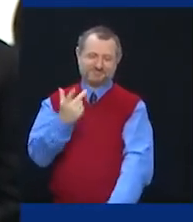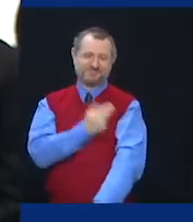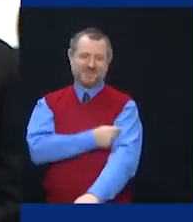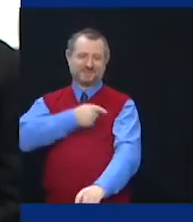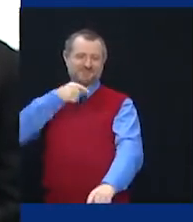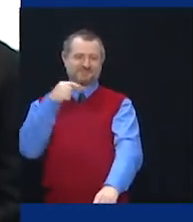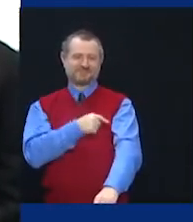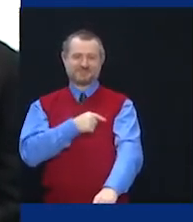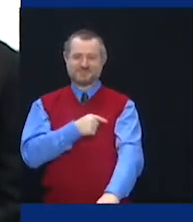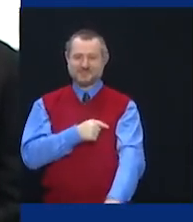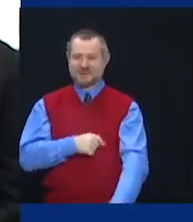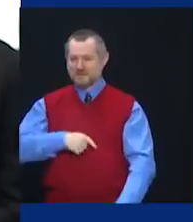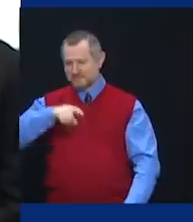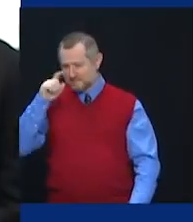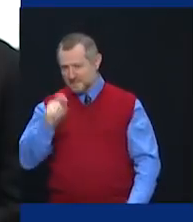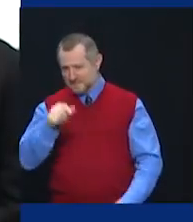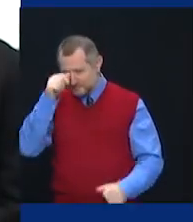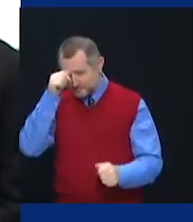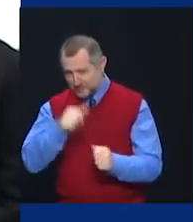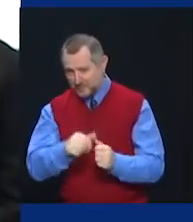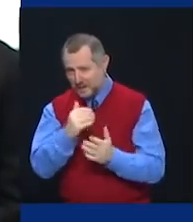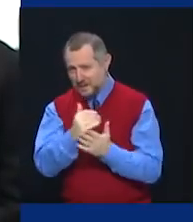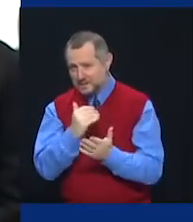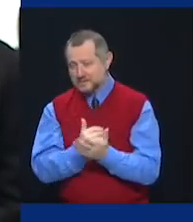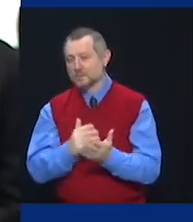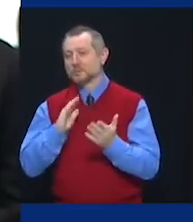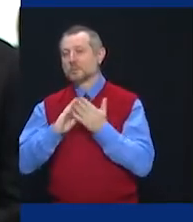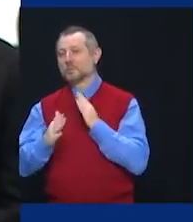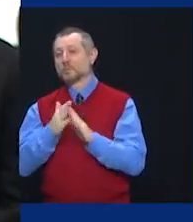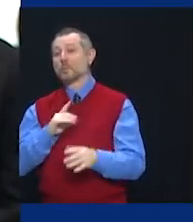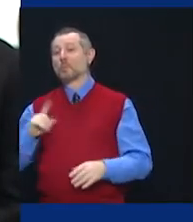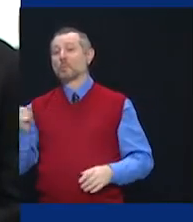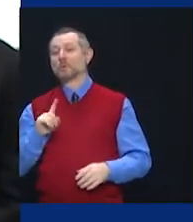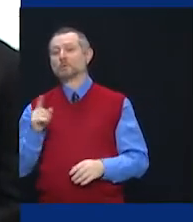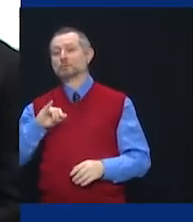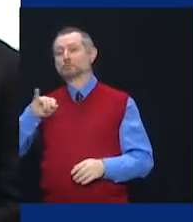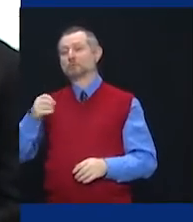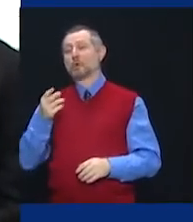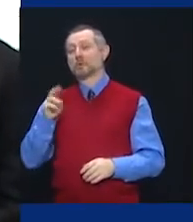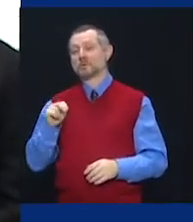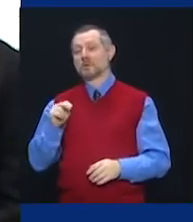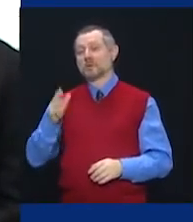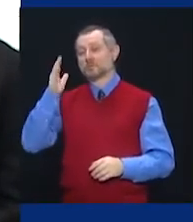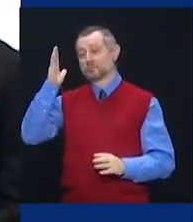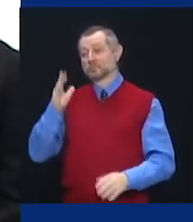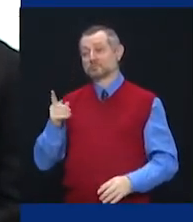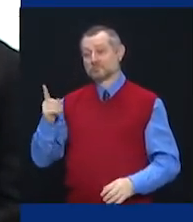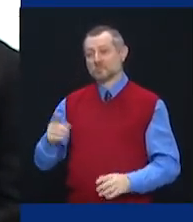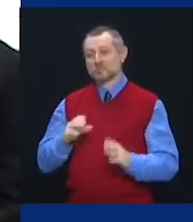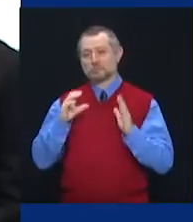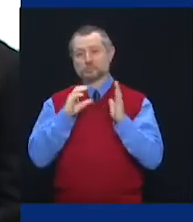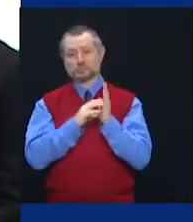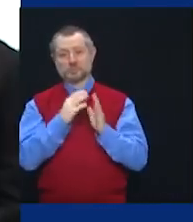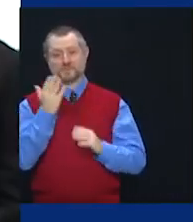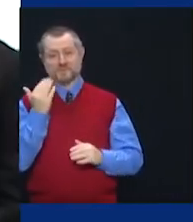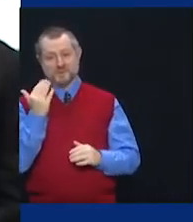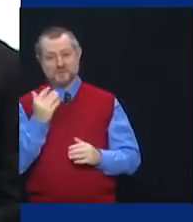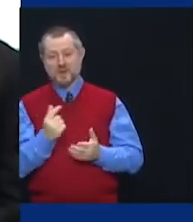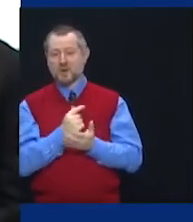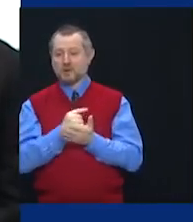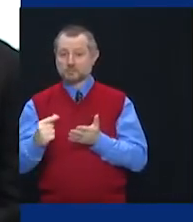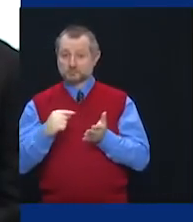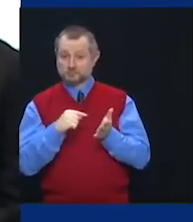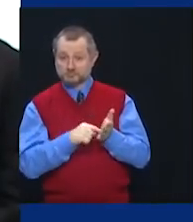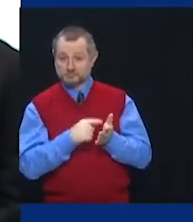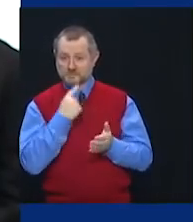the lessons of the community in which John spoke of in chapter number 15 of the gospel. I am